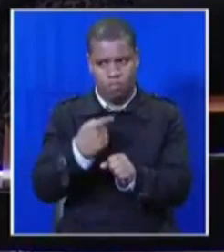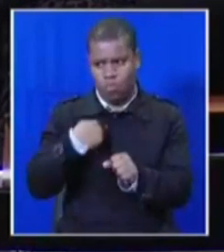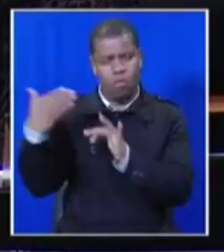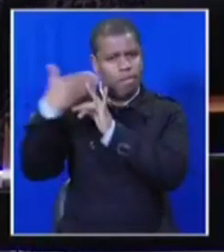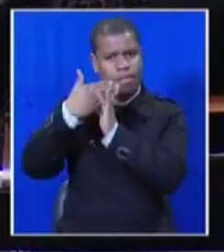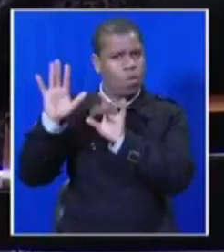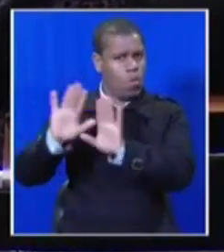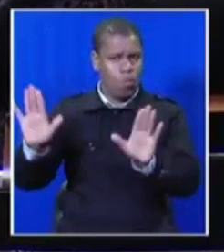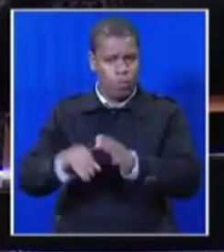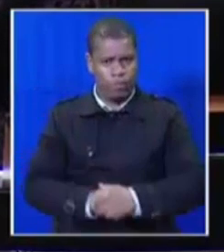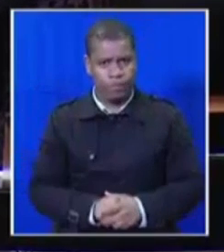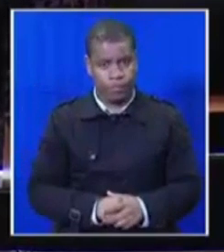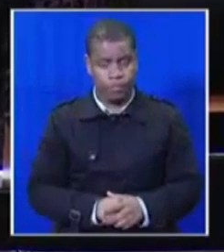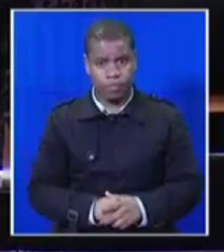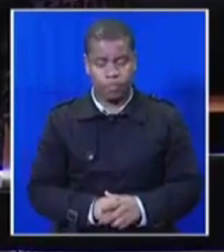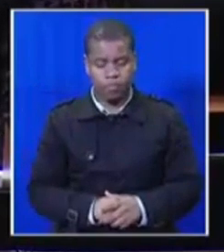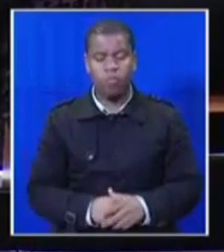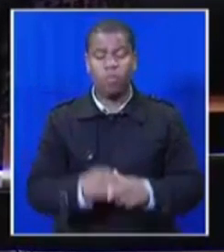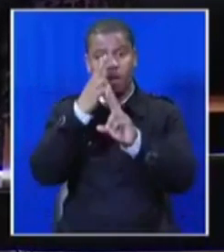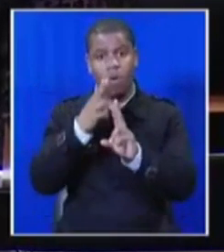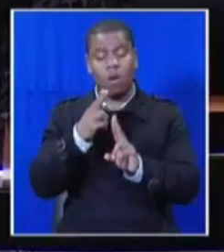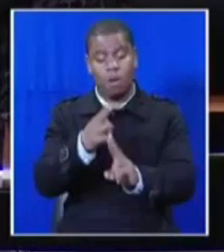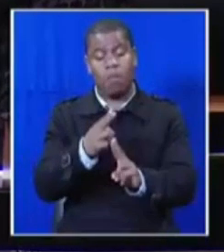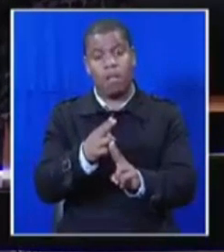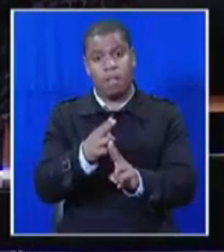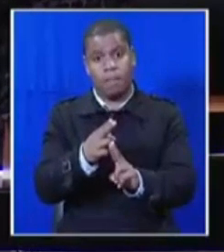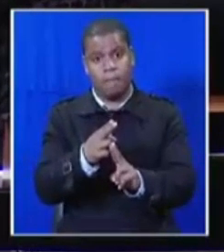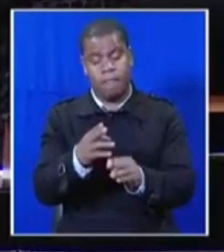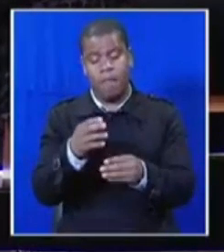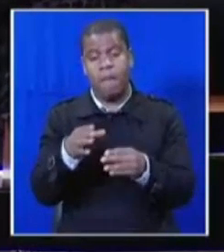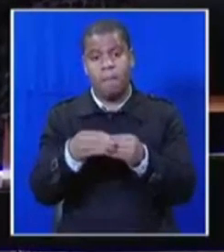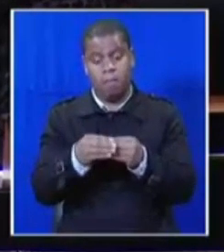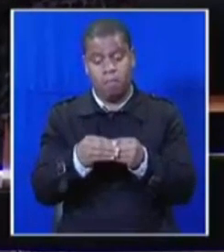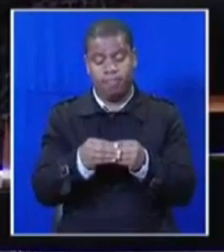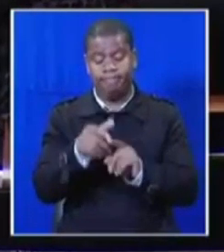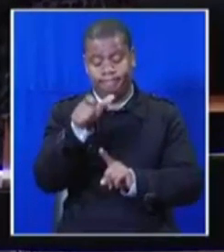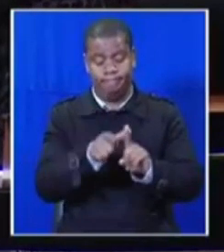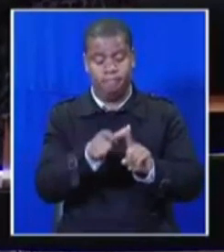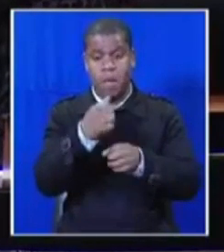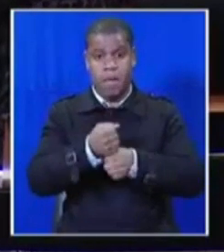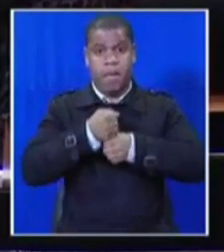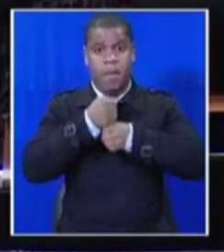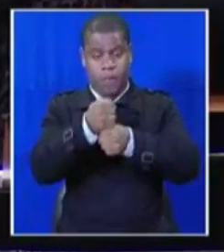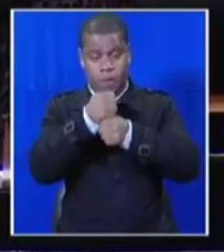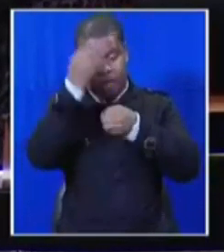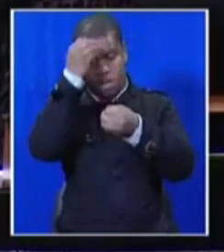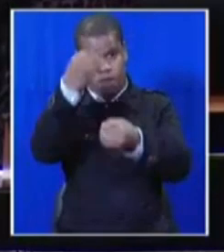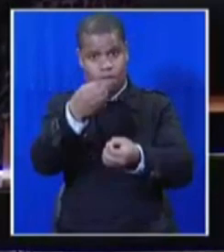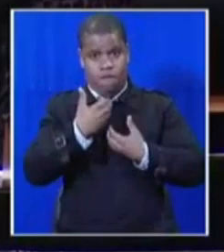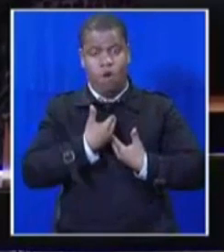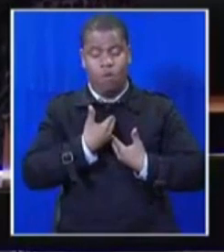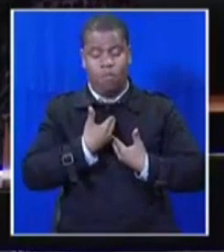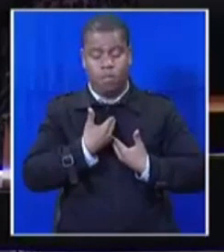disturbed. Honorable members, I have been informed by the Sergeant at Arms that